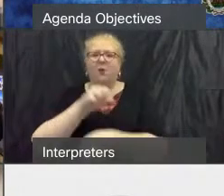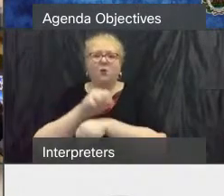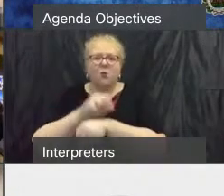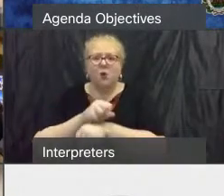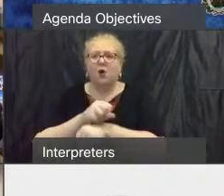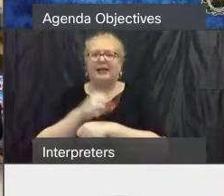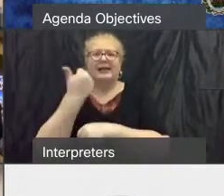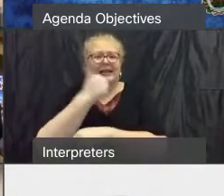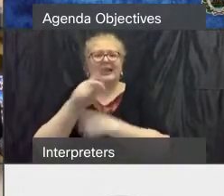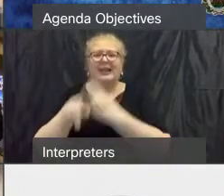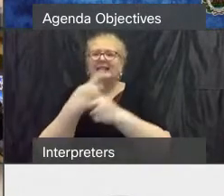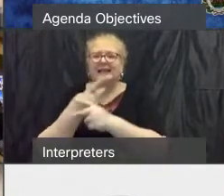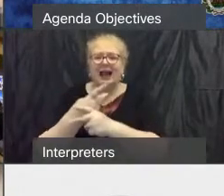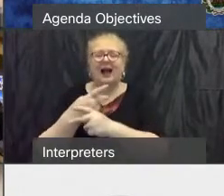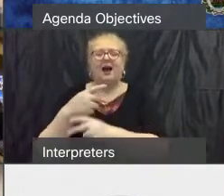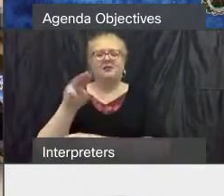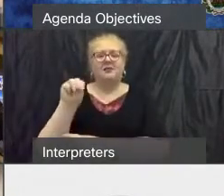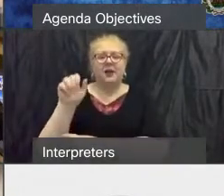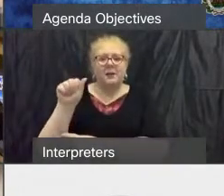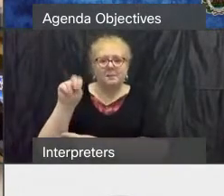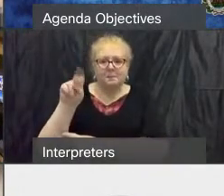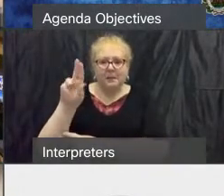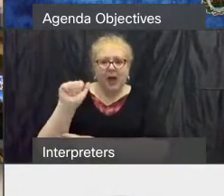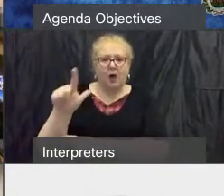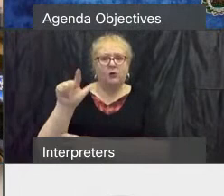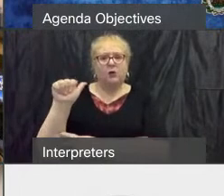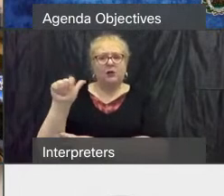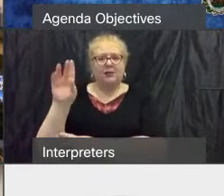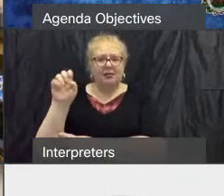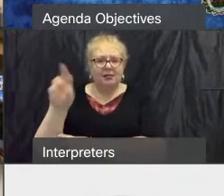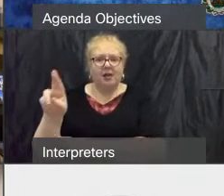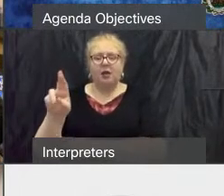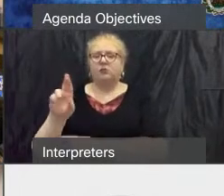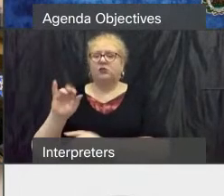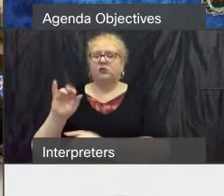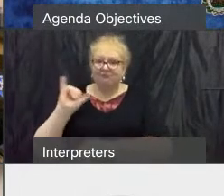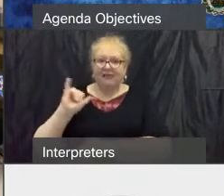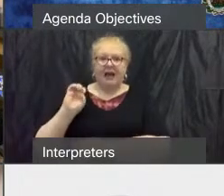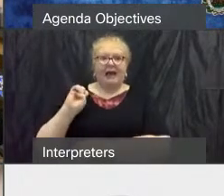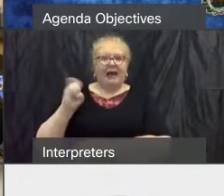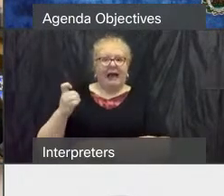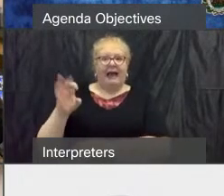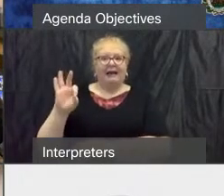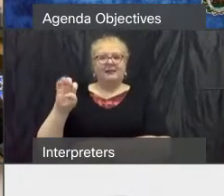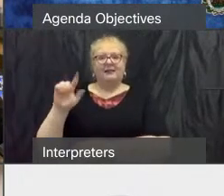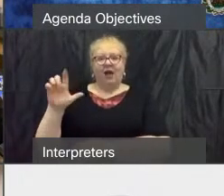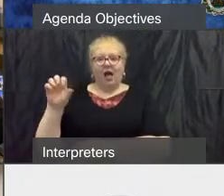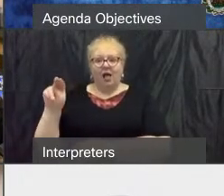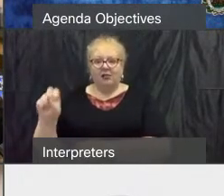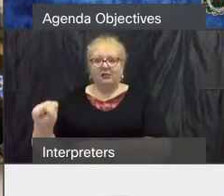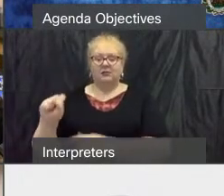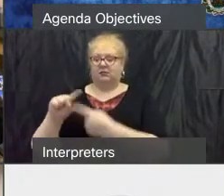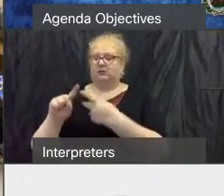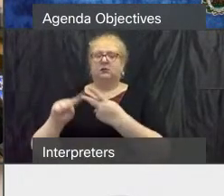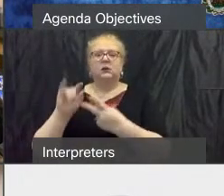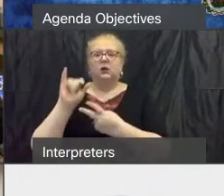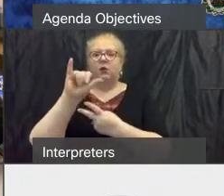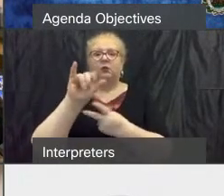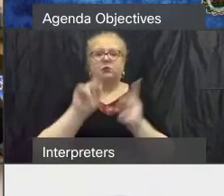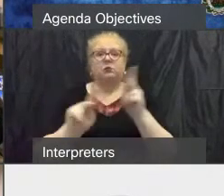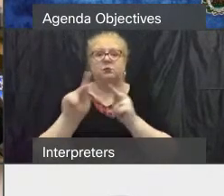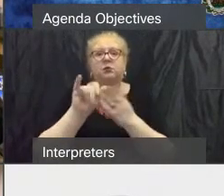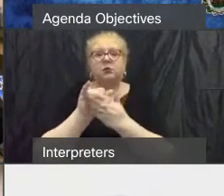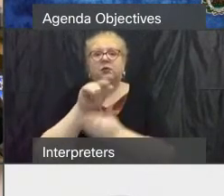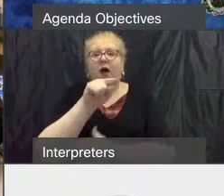well, as we're talking about the group that she just described, that if we can do that in a real comprehensive